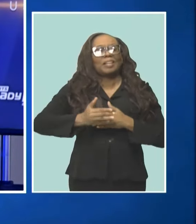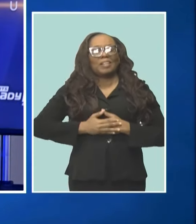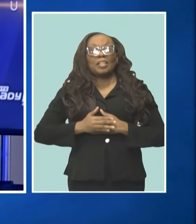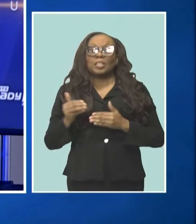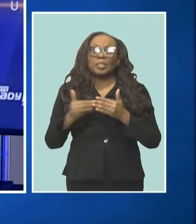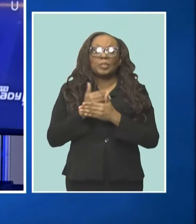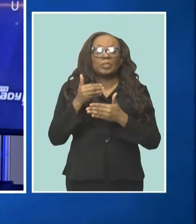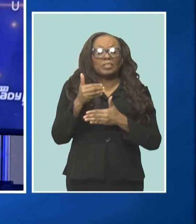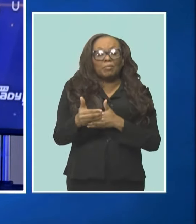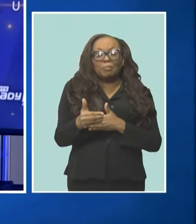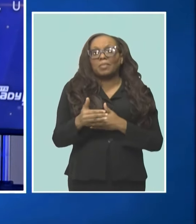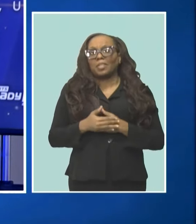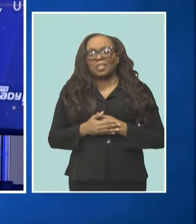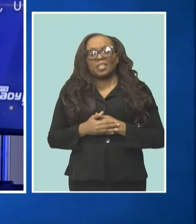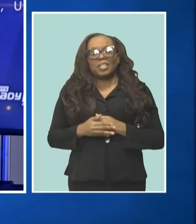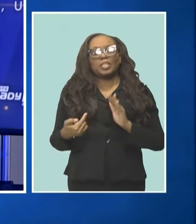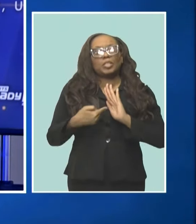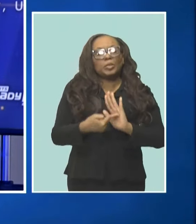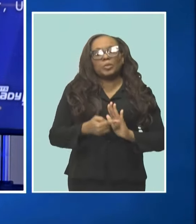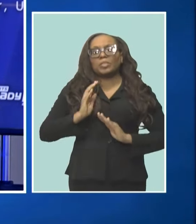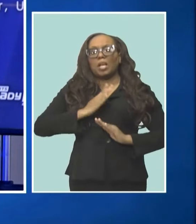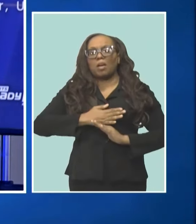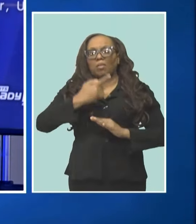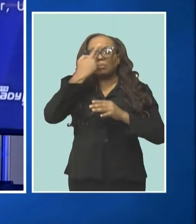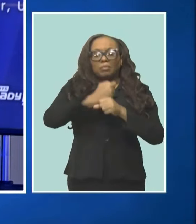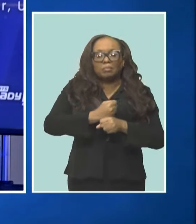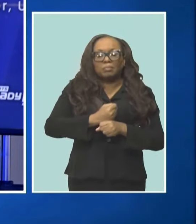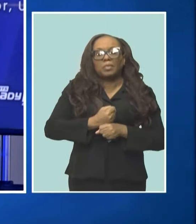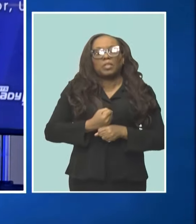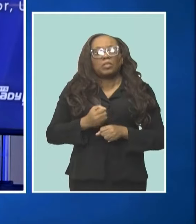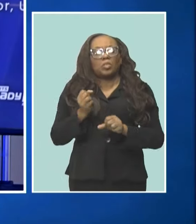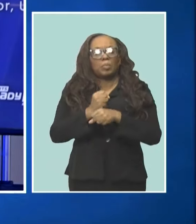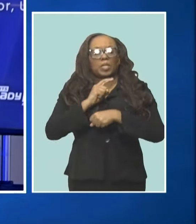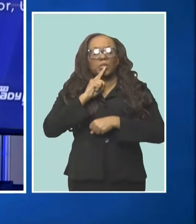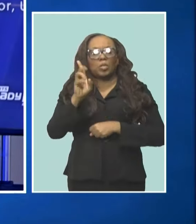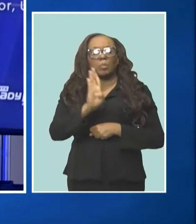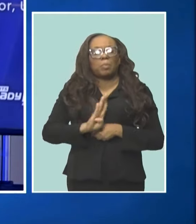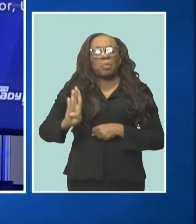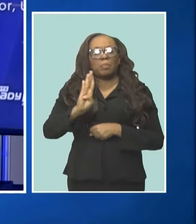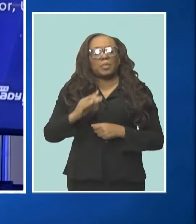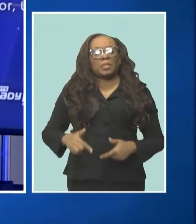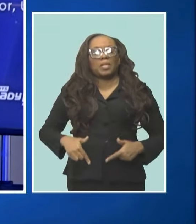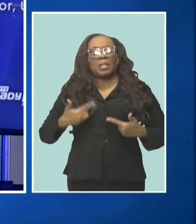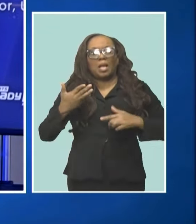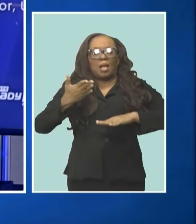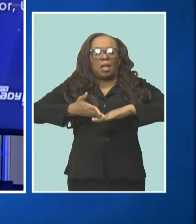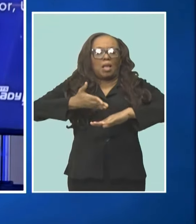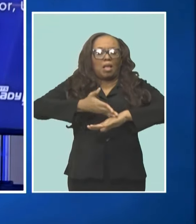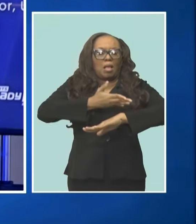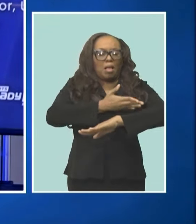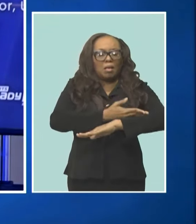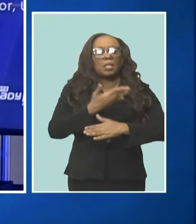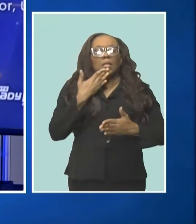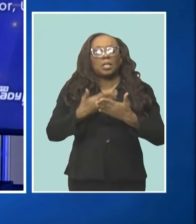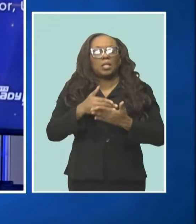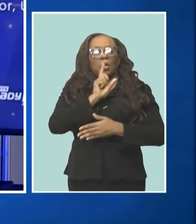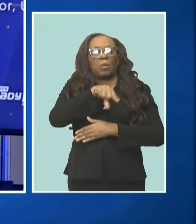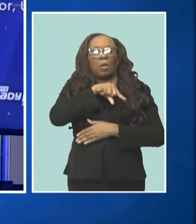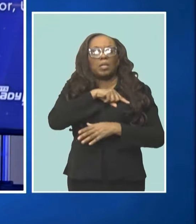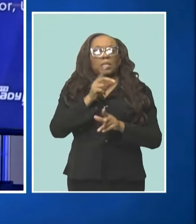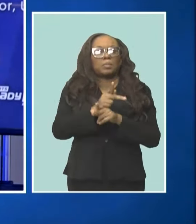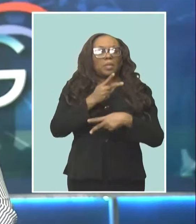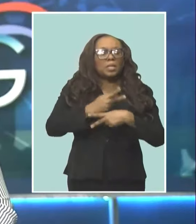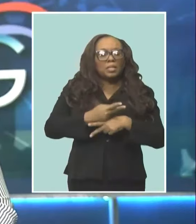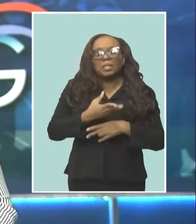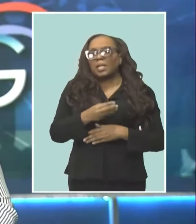a testament to our enduring commitment to enhancing the lives of Barbadians through access to quality product, services, and overall